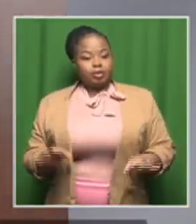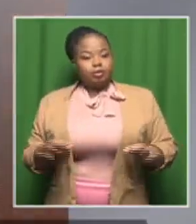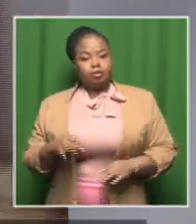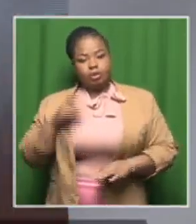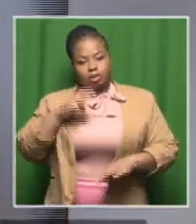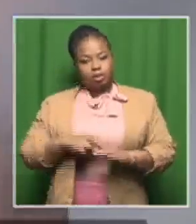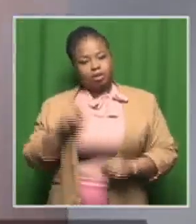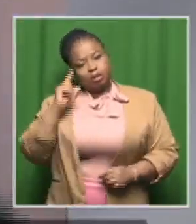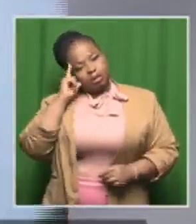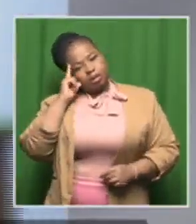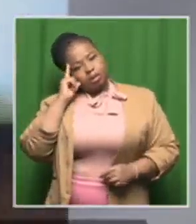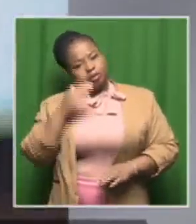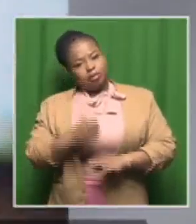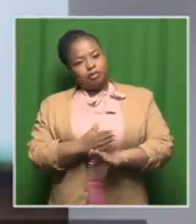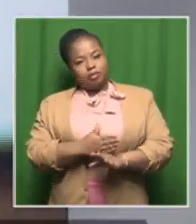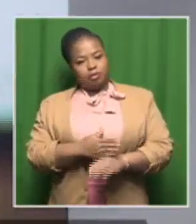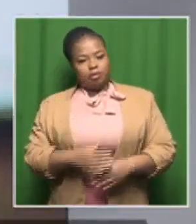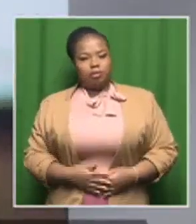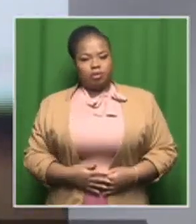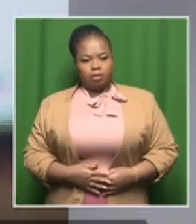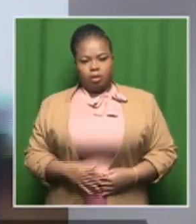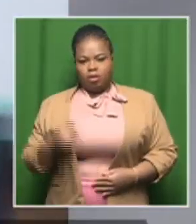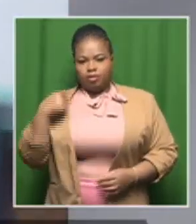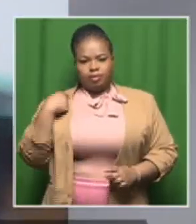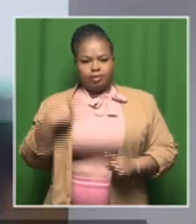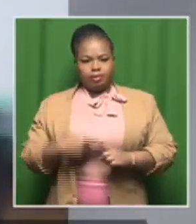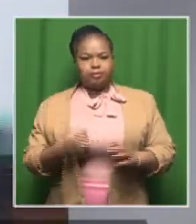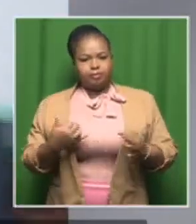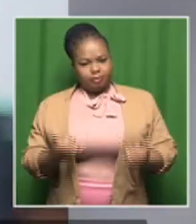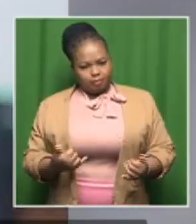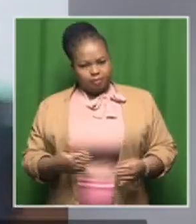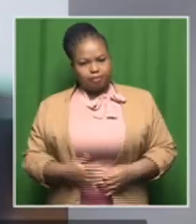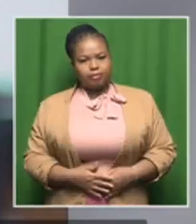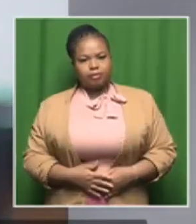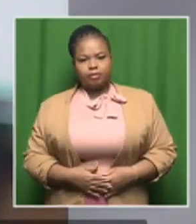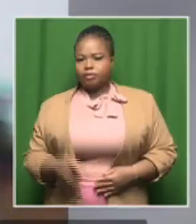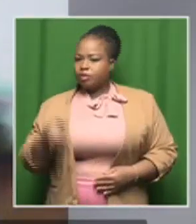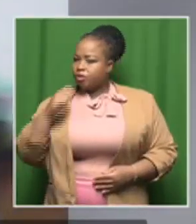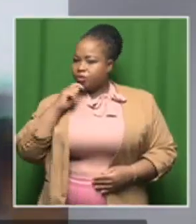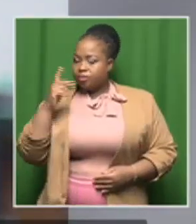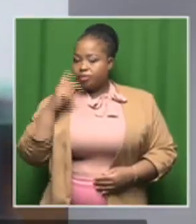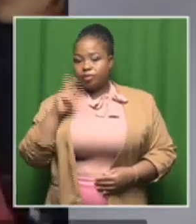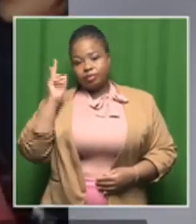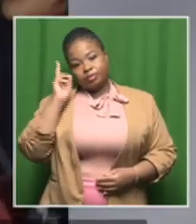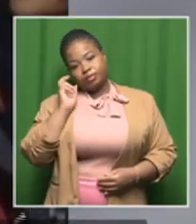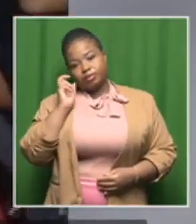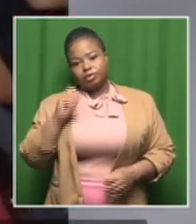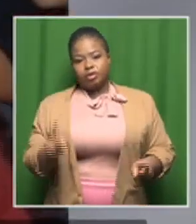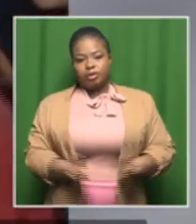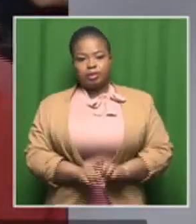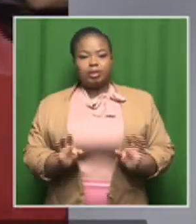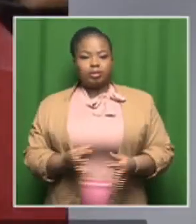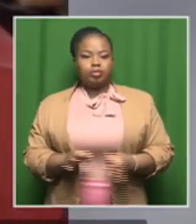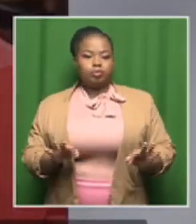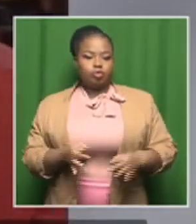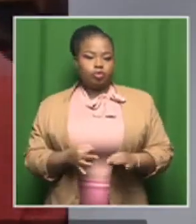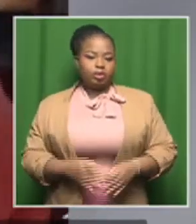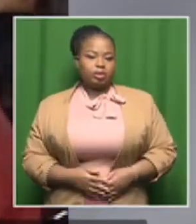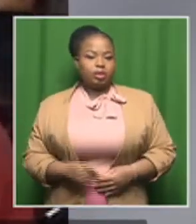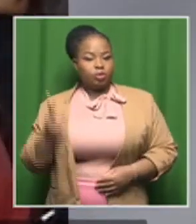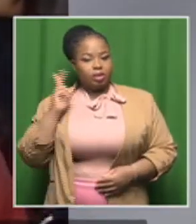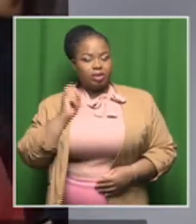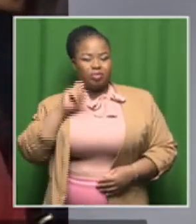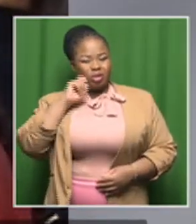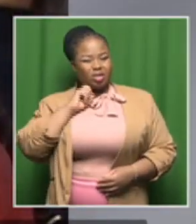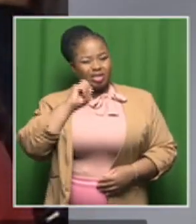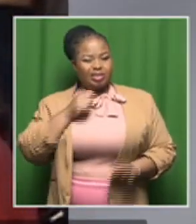asleep to. And really, to this day, I listen to the same music that I listened to when I was 6